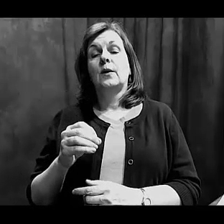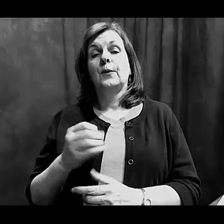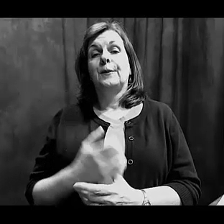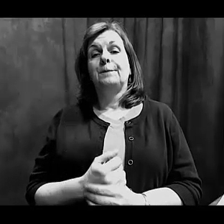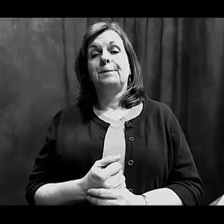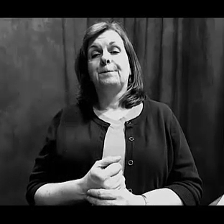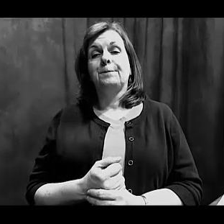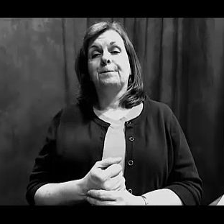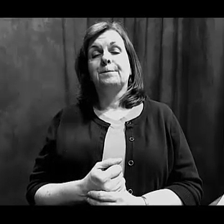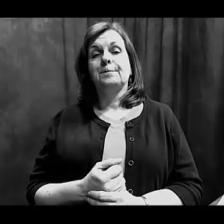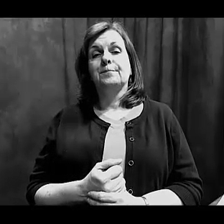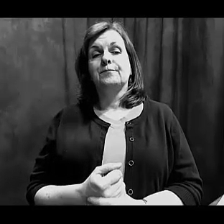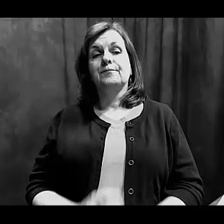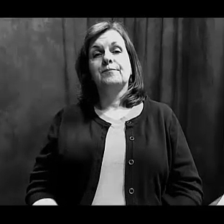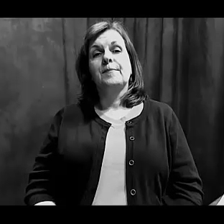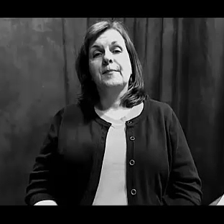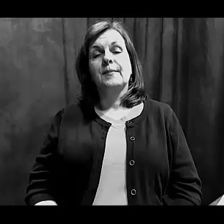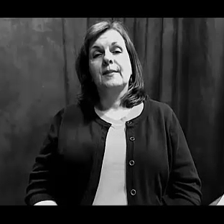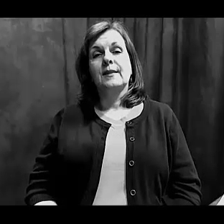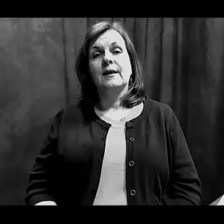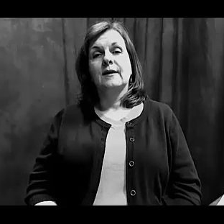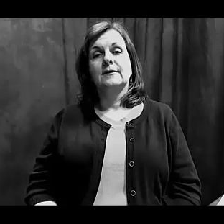So what we see is